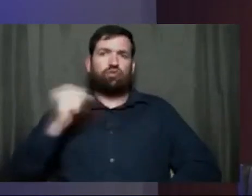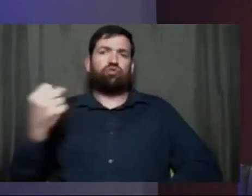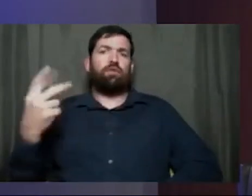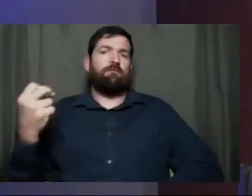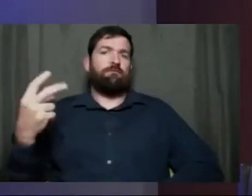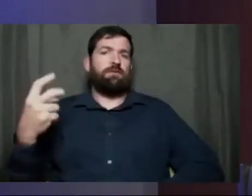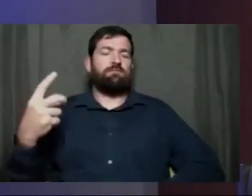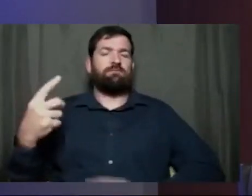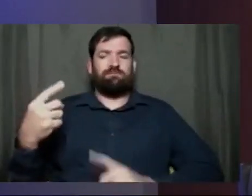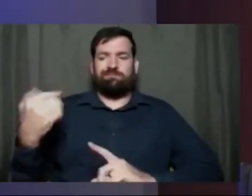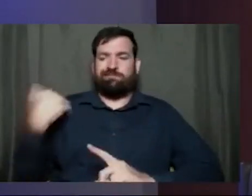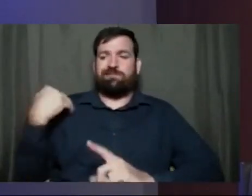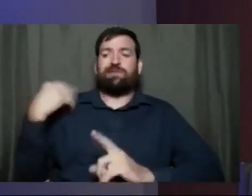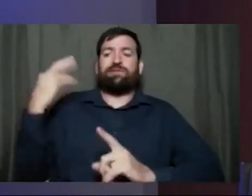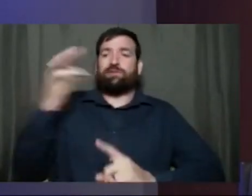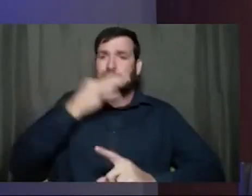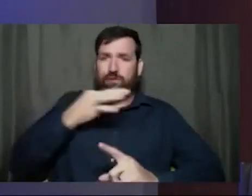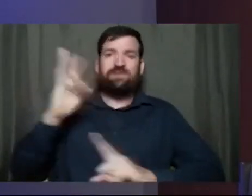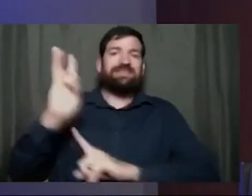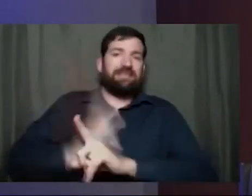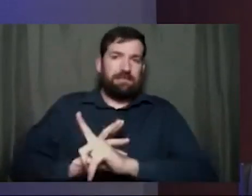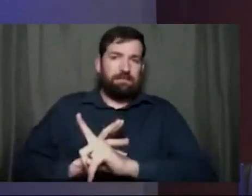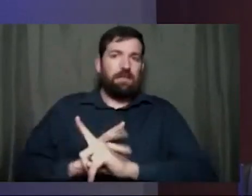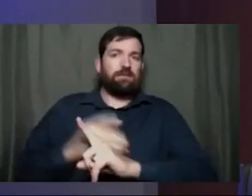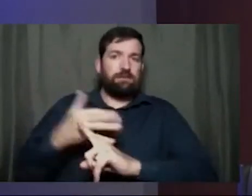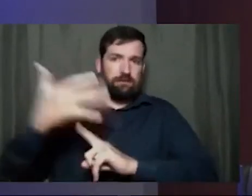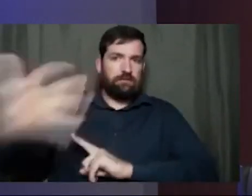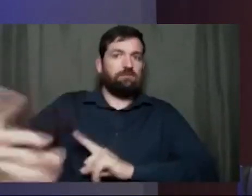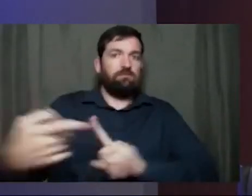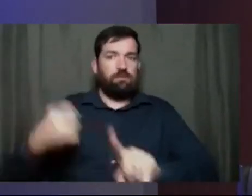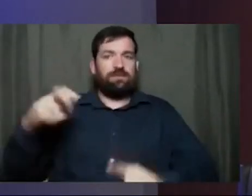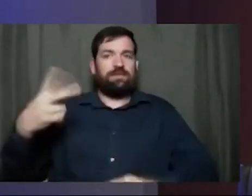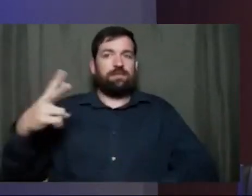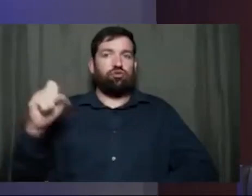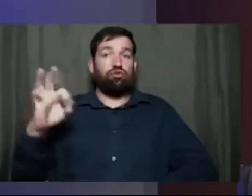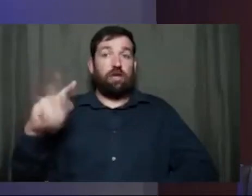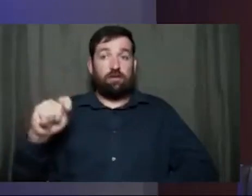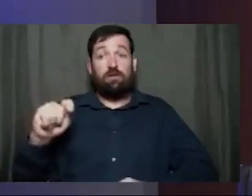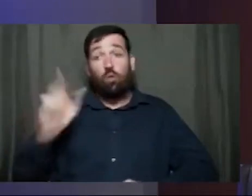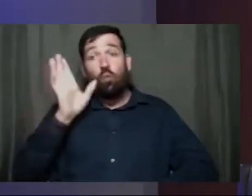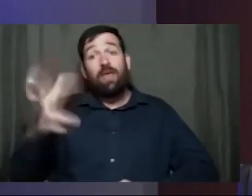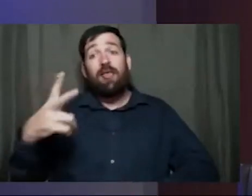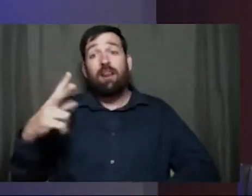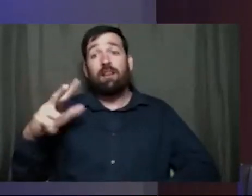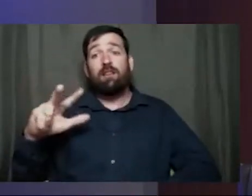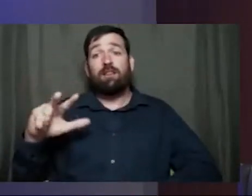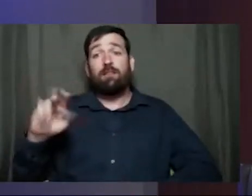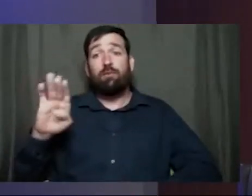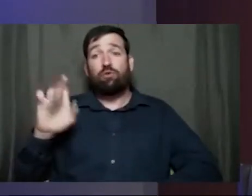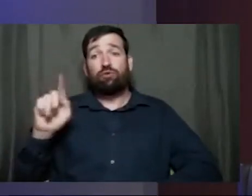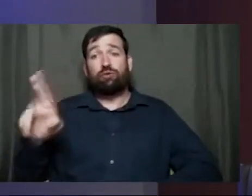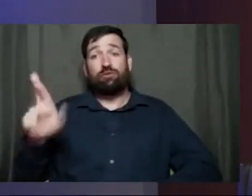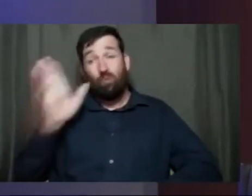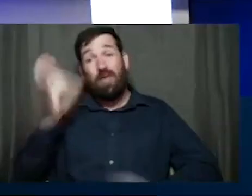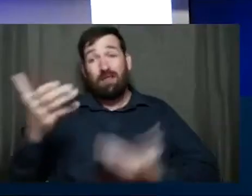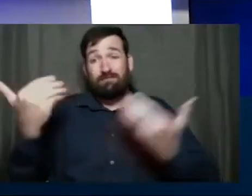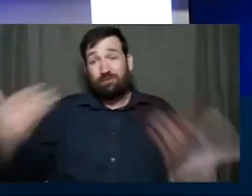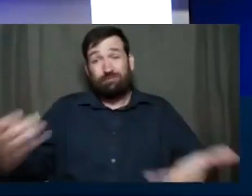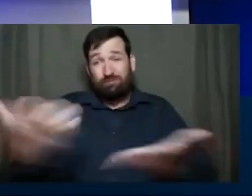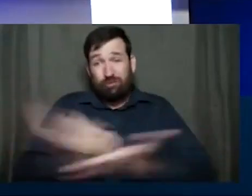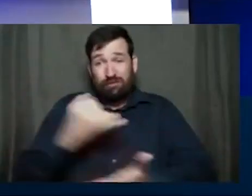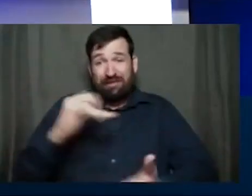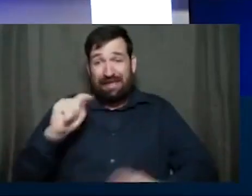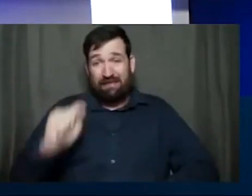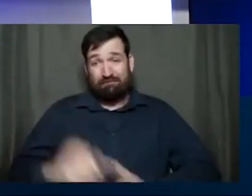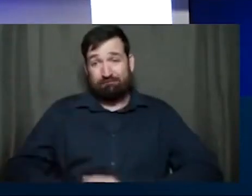dose. We'll go ahead and get him boosted as soon as we can as well. So honestly, I'm all for it. Just go get the booster. All right, a couple more questions.